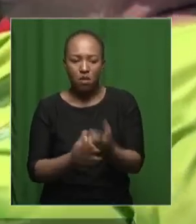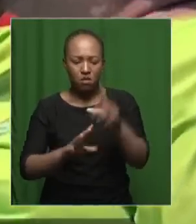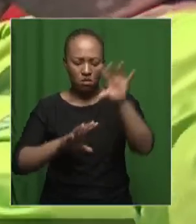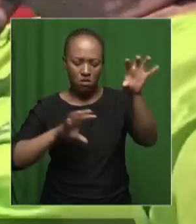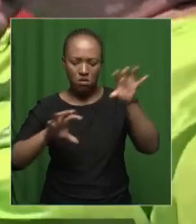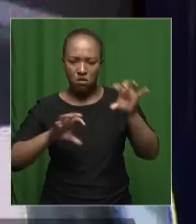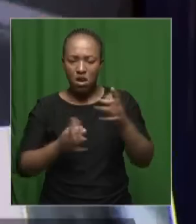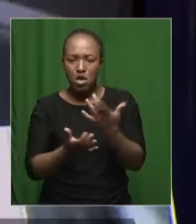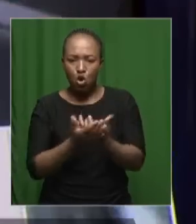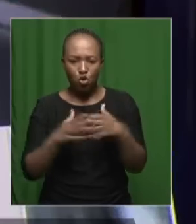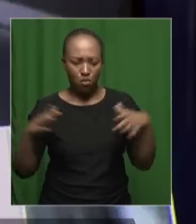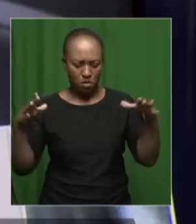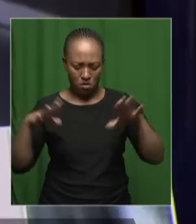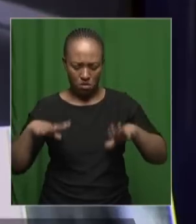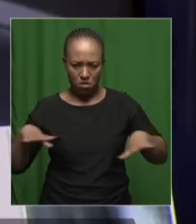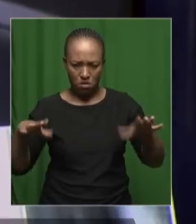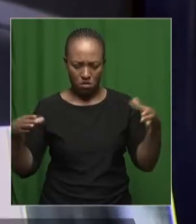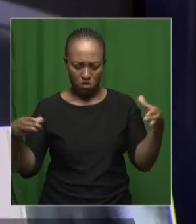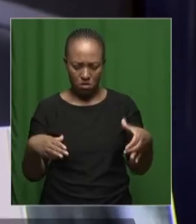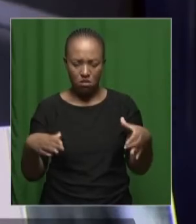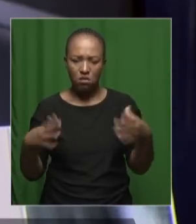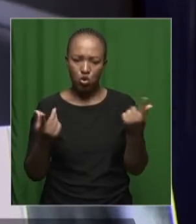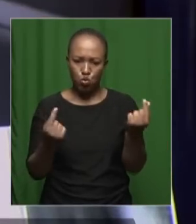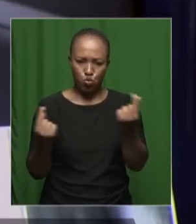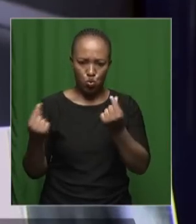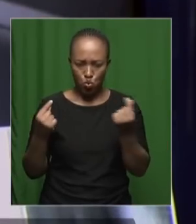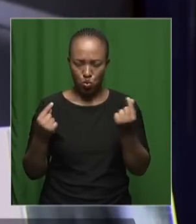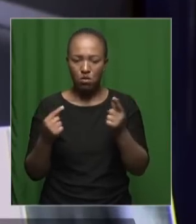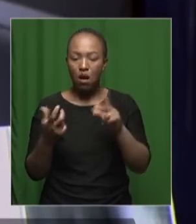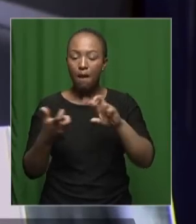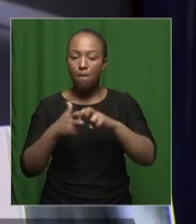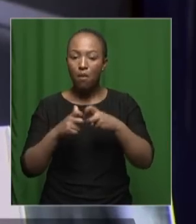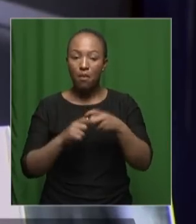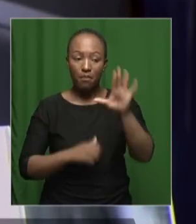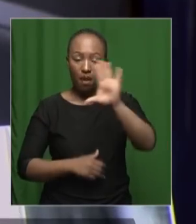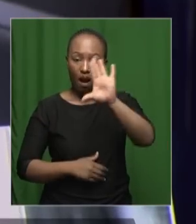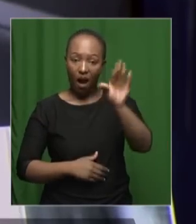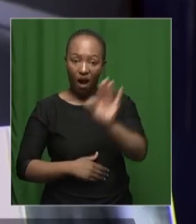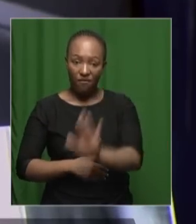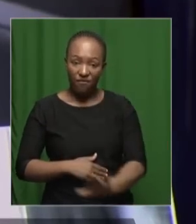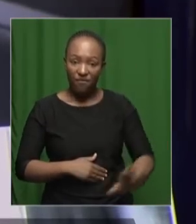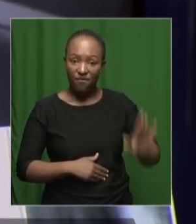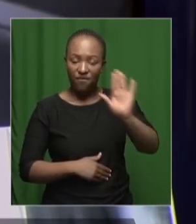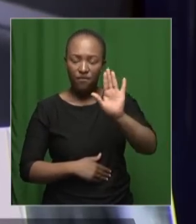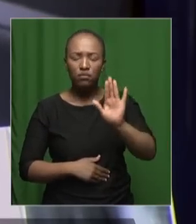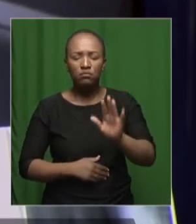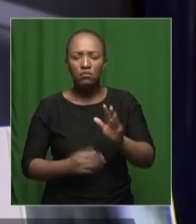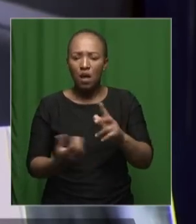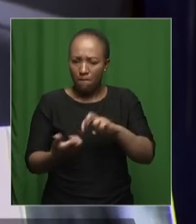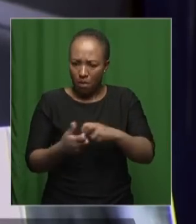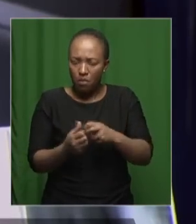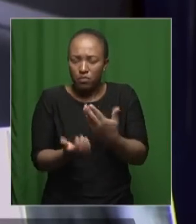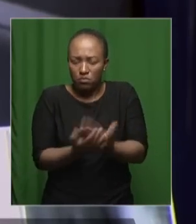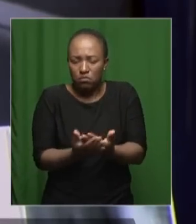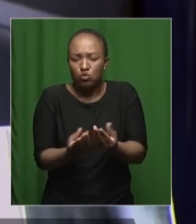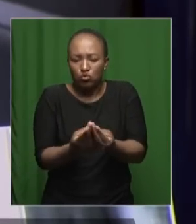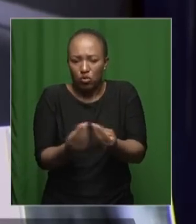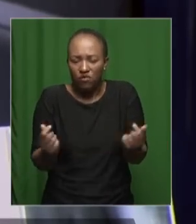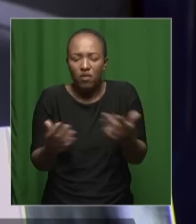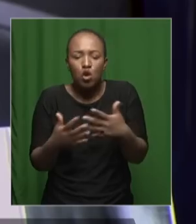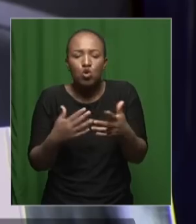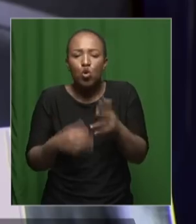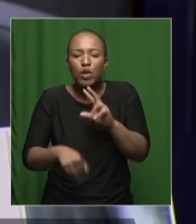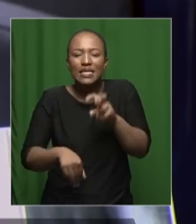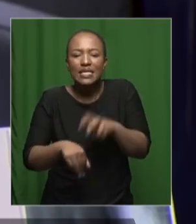Africa as an economic hub, all the problems, the push factors of Africa will be resolved. There'll be no reason for anybody to leave their